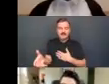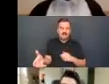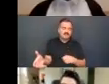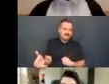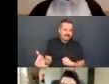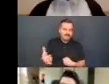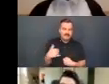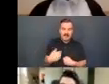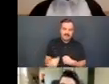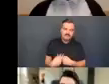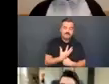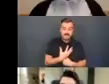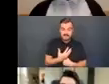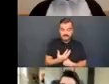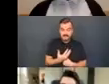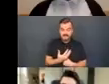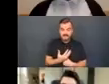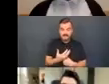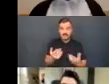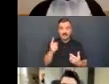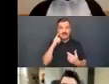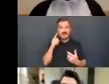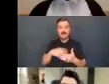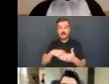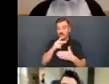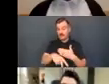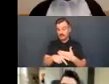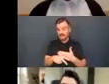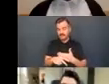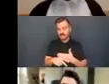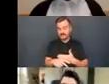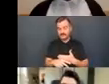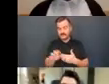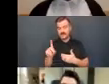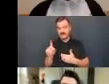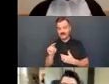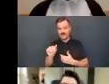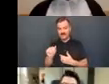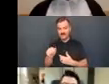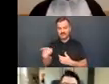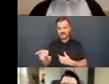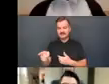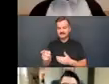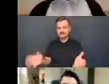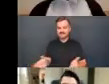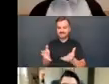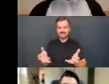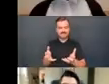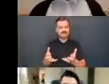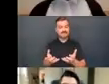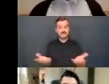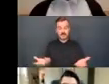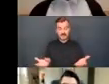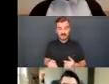so I think what, uh, the, the program that, uh, Donna is, uh, illuminating here and